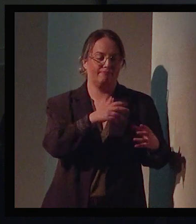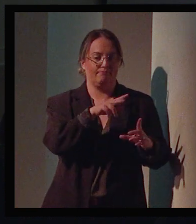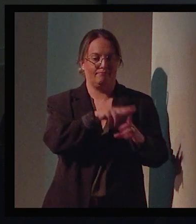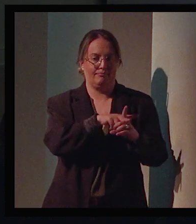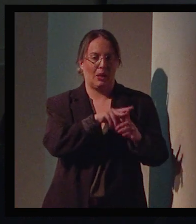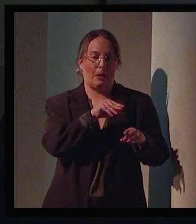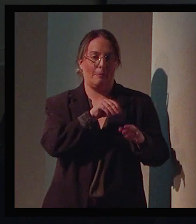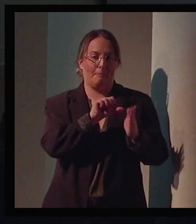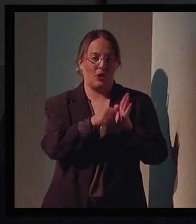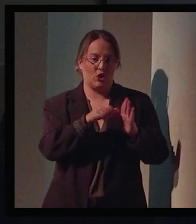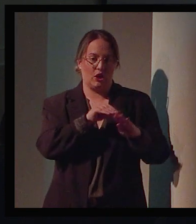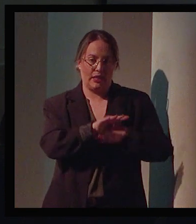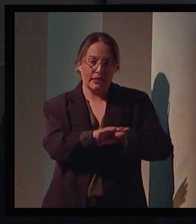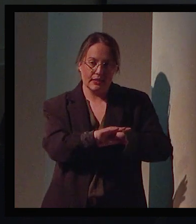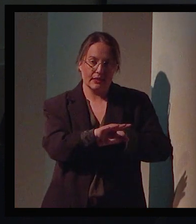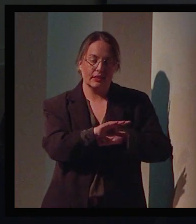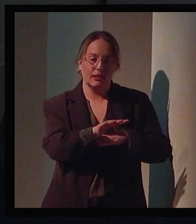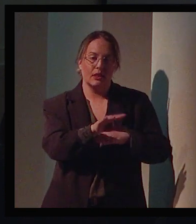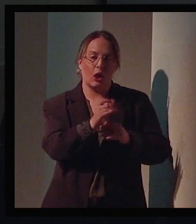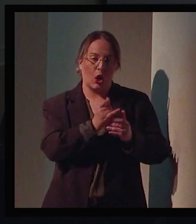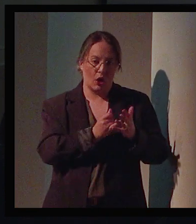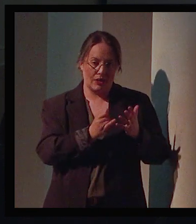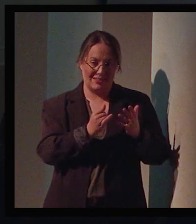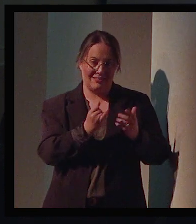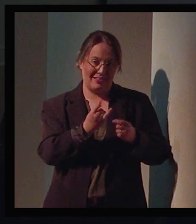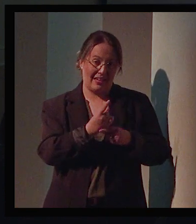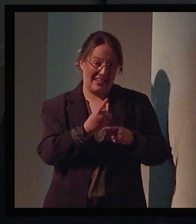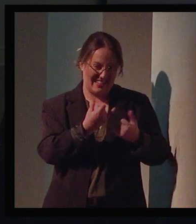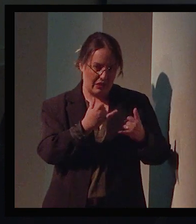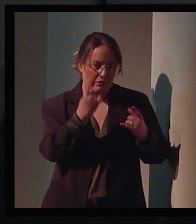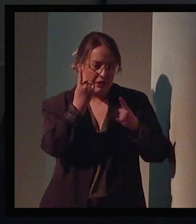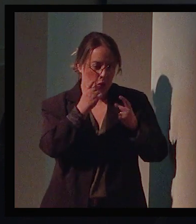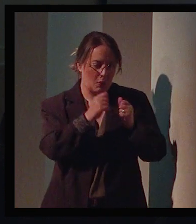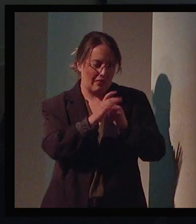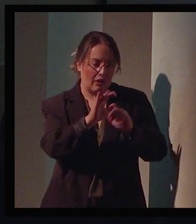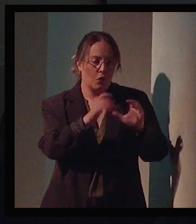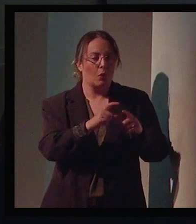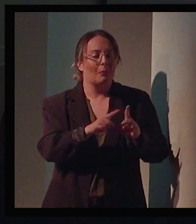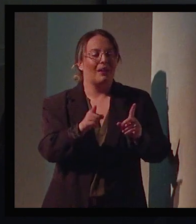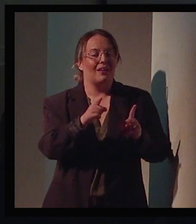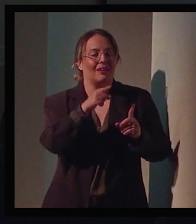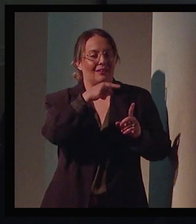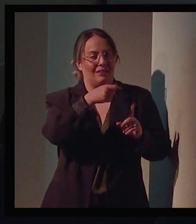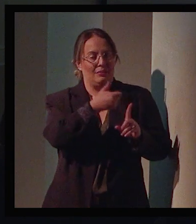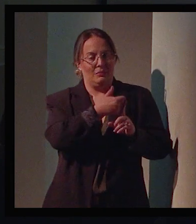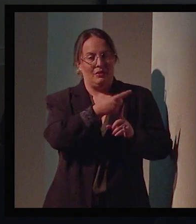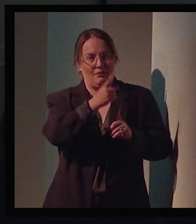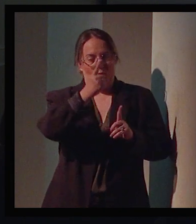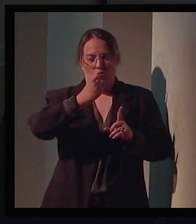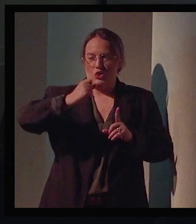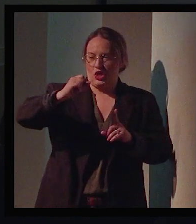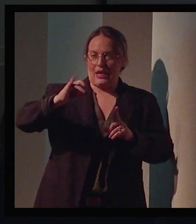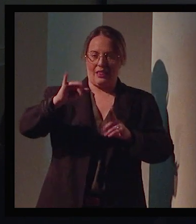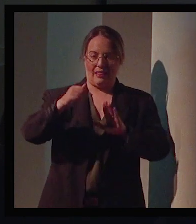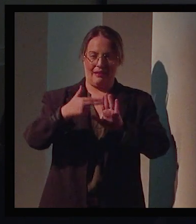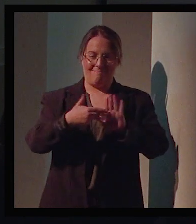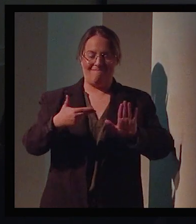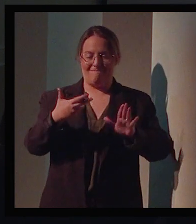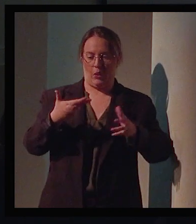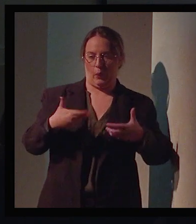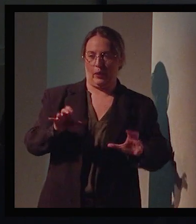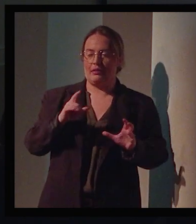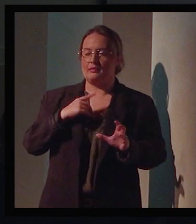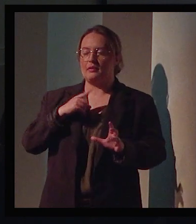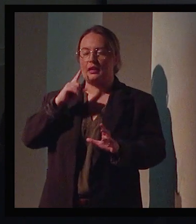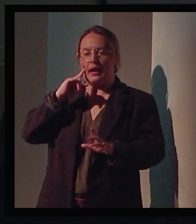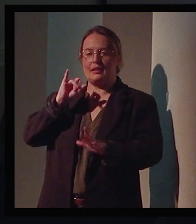group, Degas rejected that specific label and thought of himself more as a realist. His work also